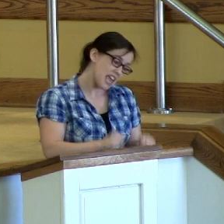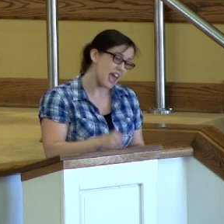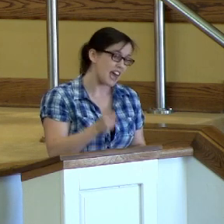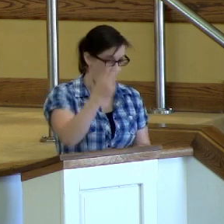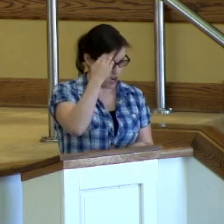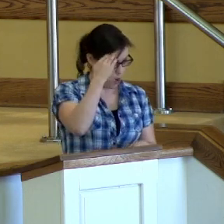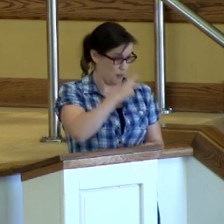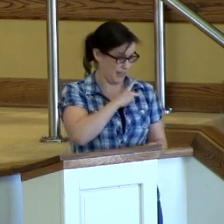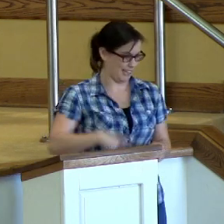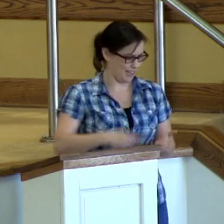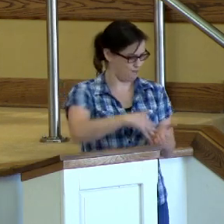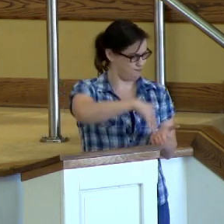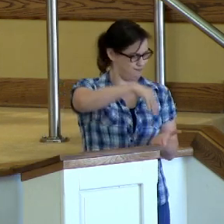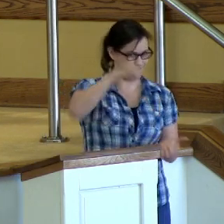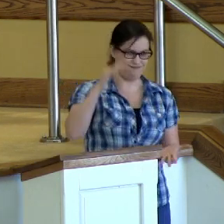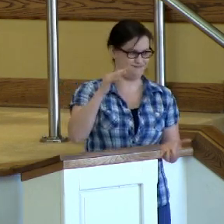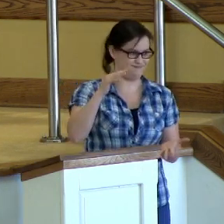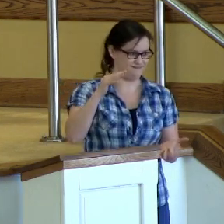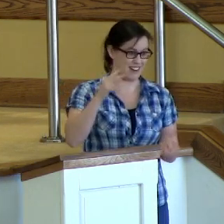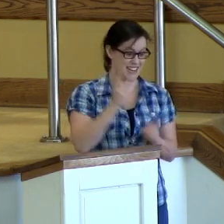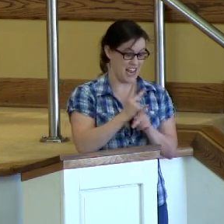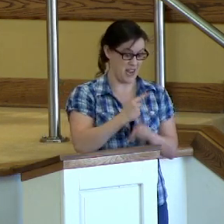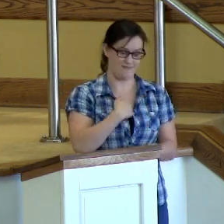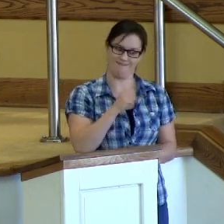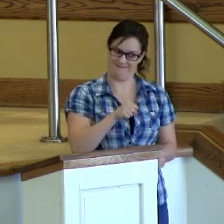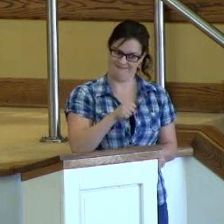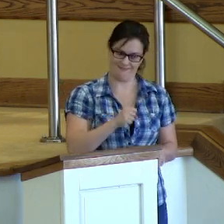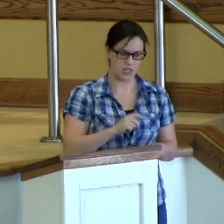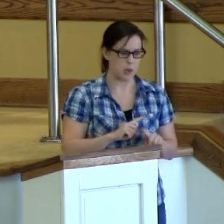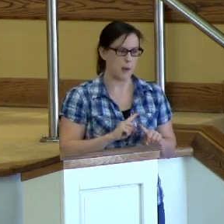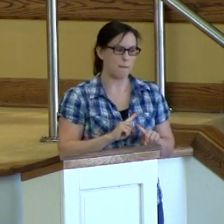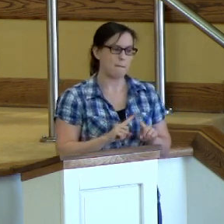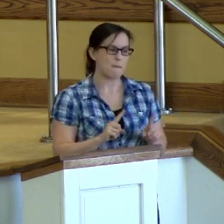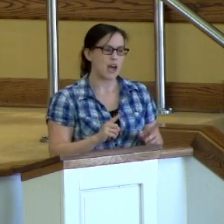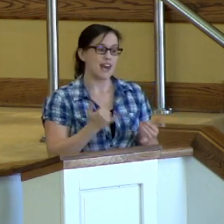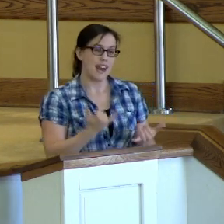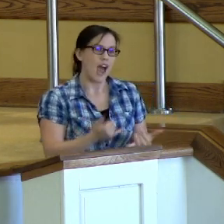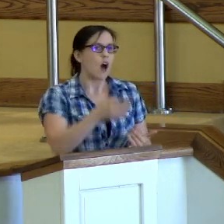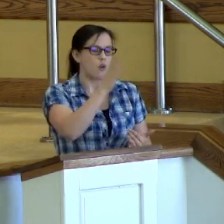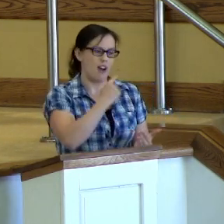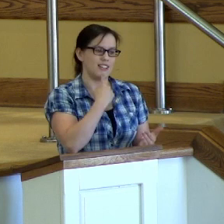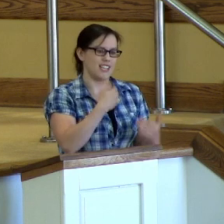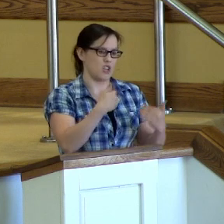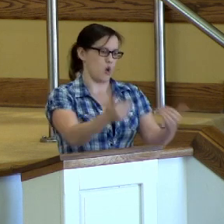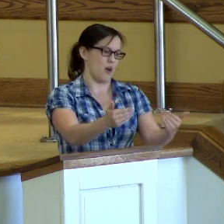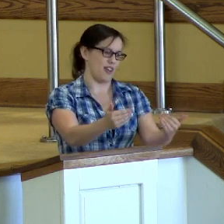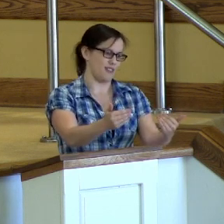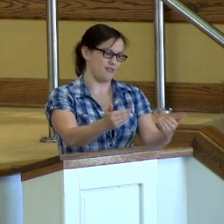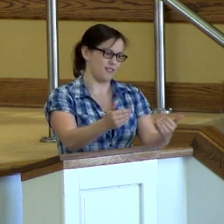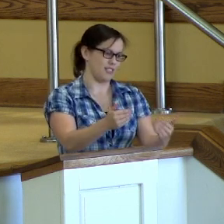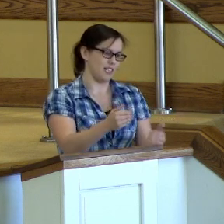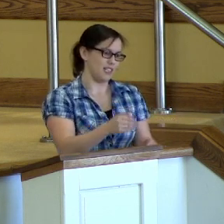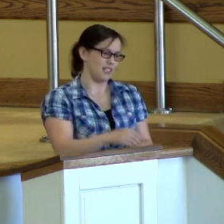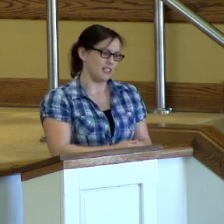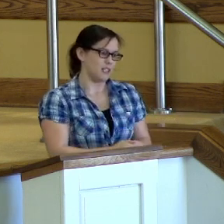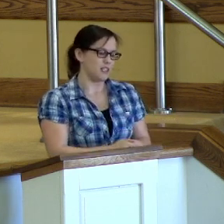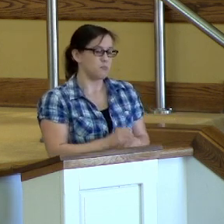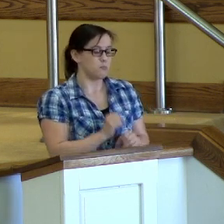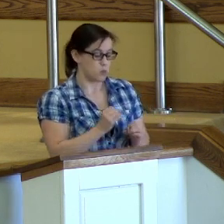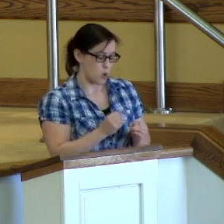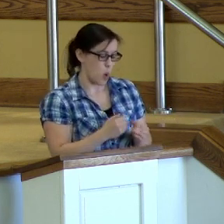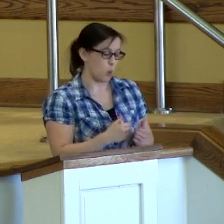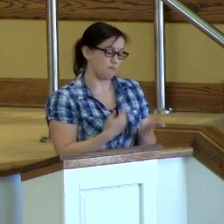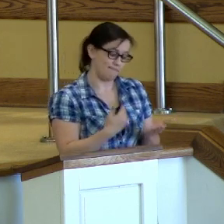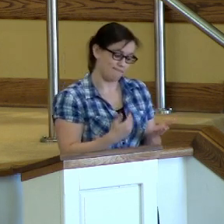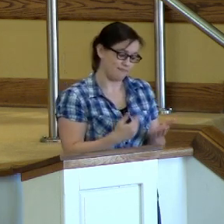He's filthy rich. He's going to take care of me. But then, that's when the trouble begins. Amen. In verse number 20,